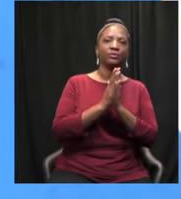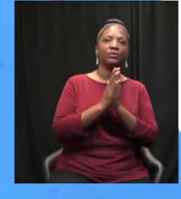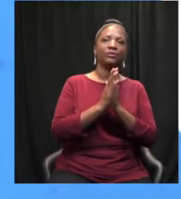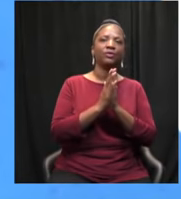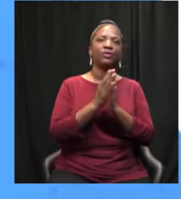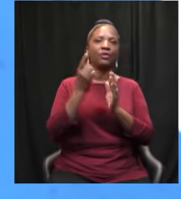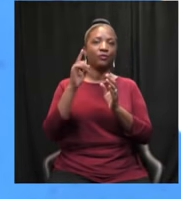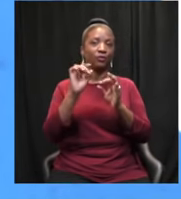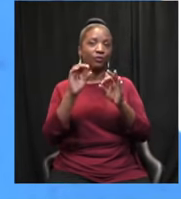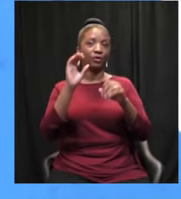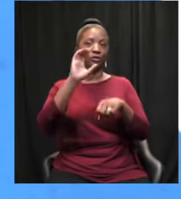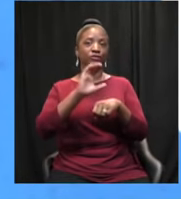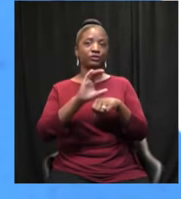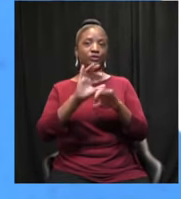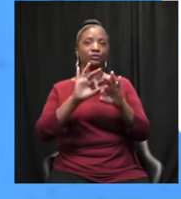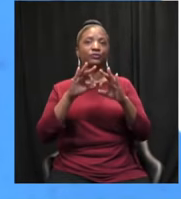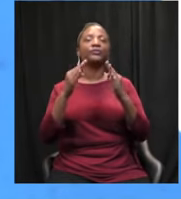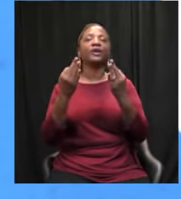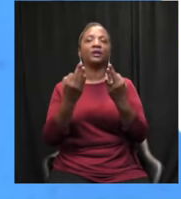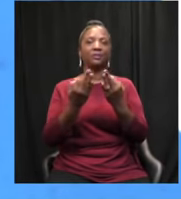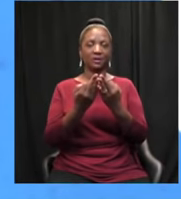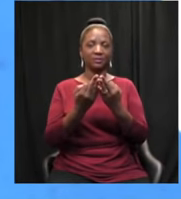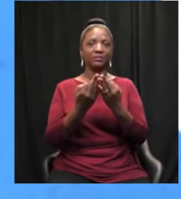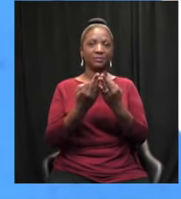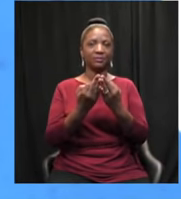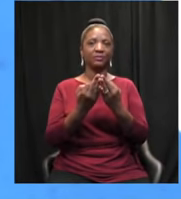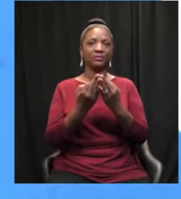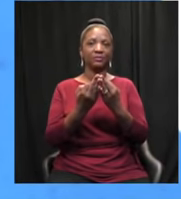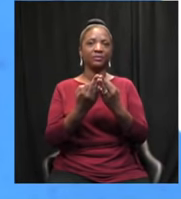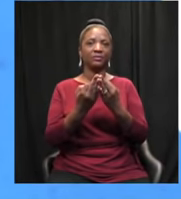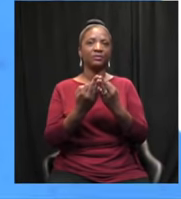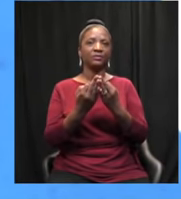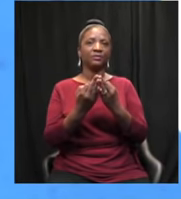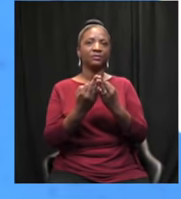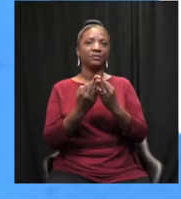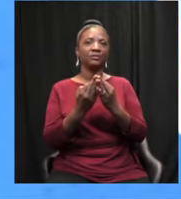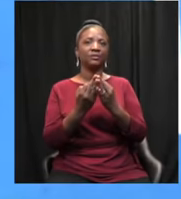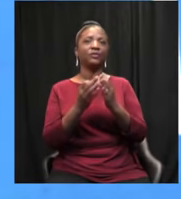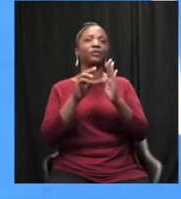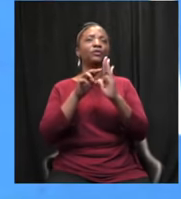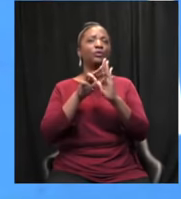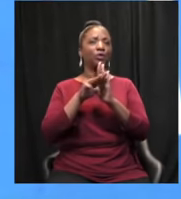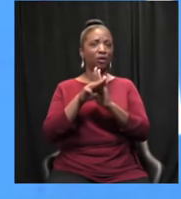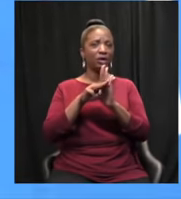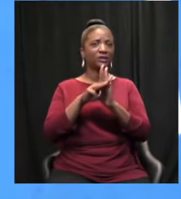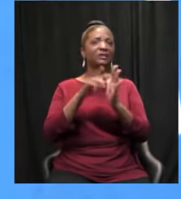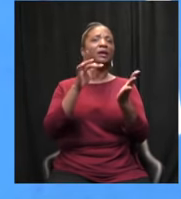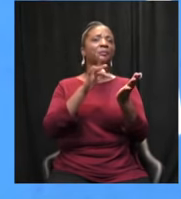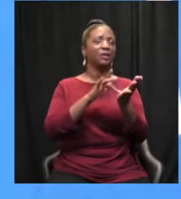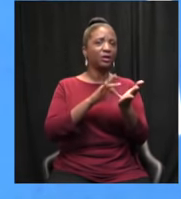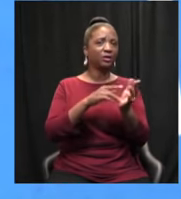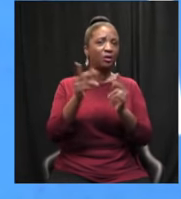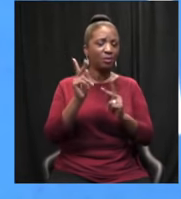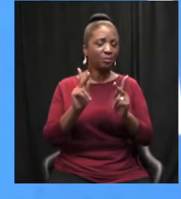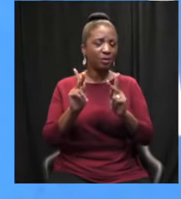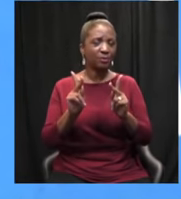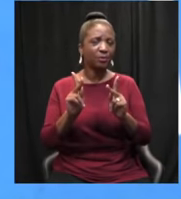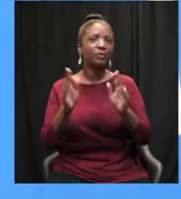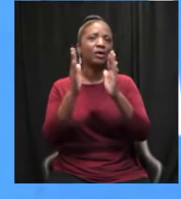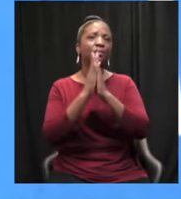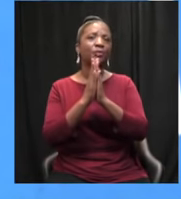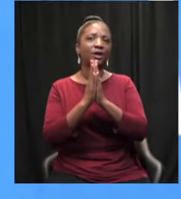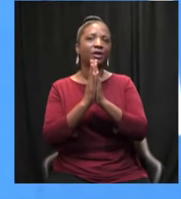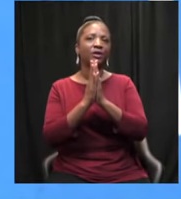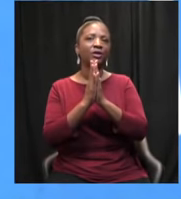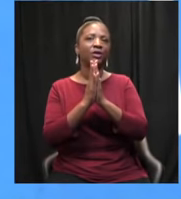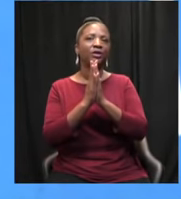church family. Y'all with me? We go pray for this storm and we go pray for those medical professionals in this room. And then once we finish that prayer,